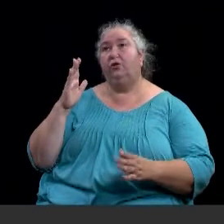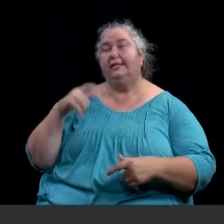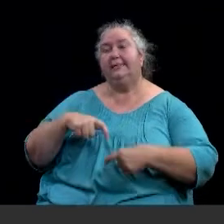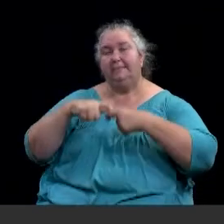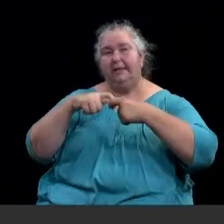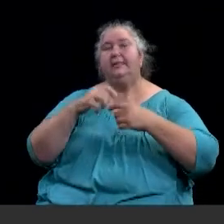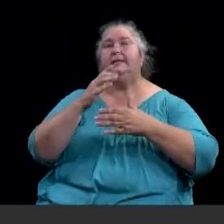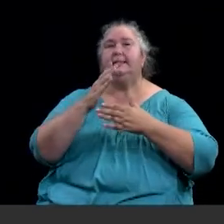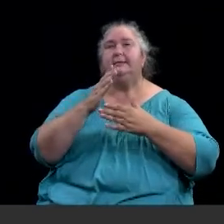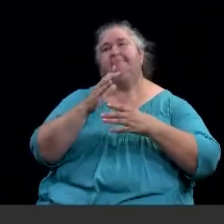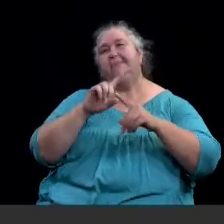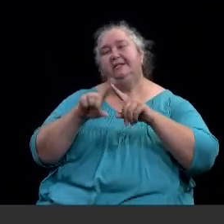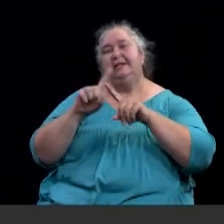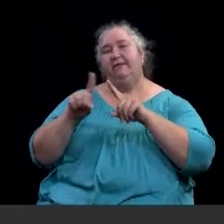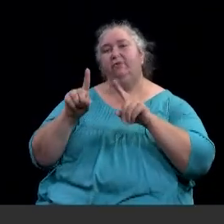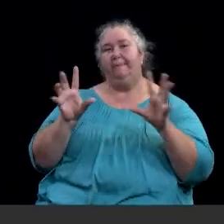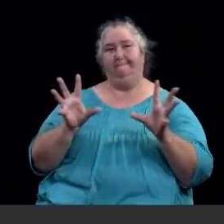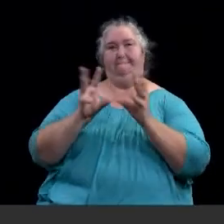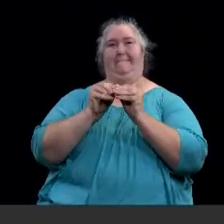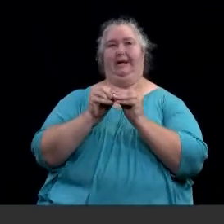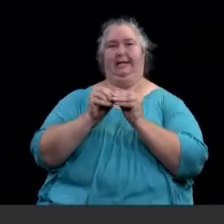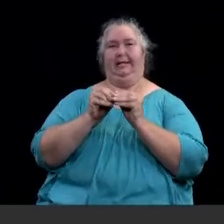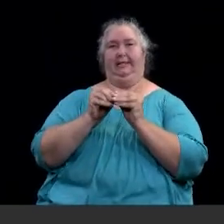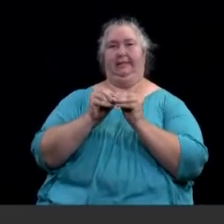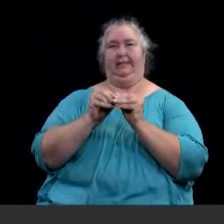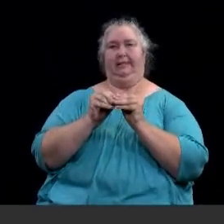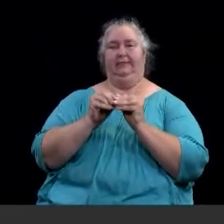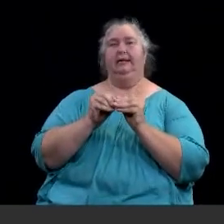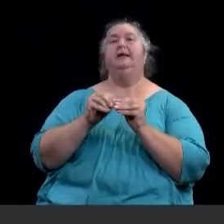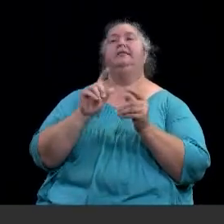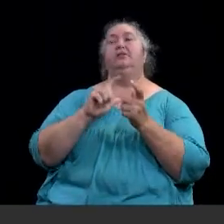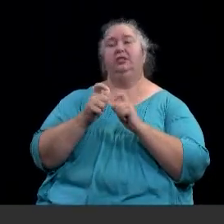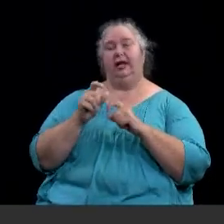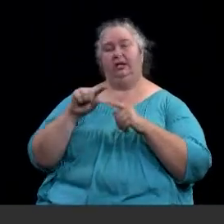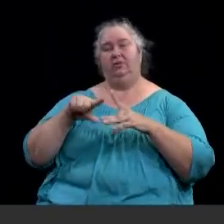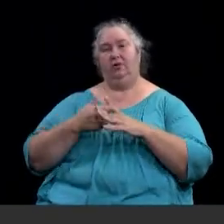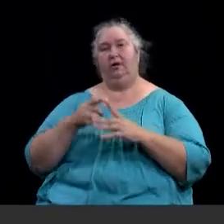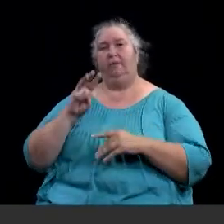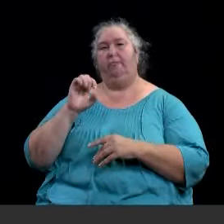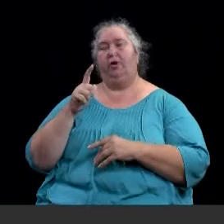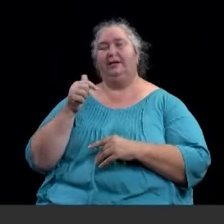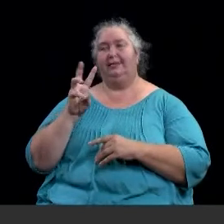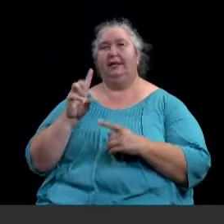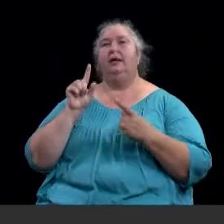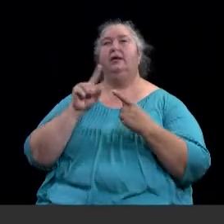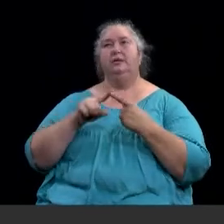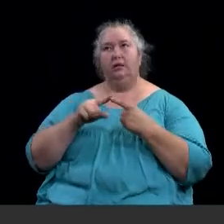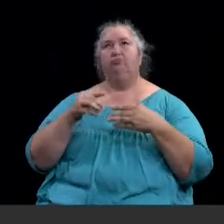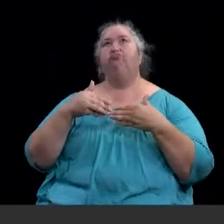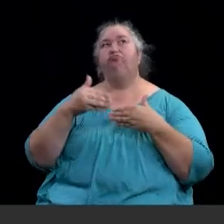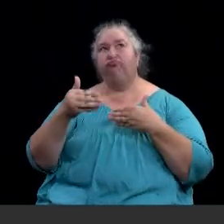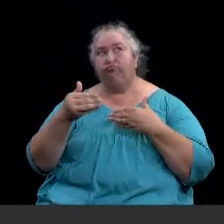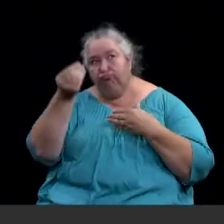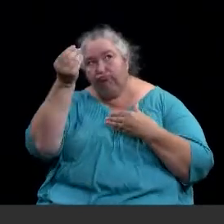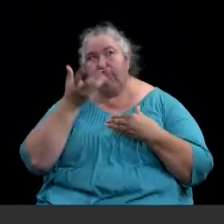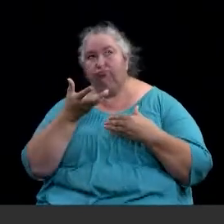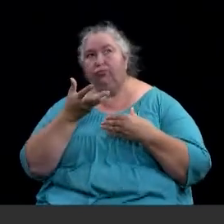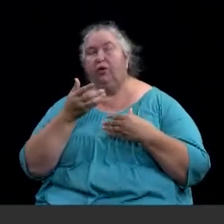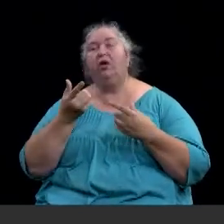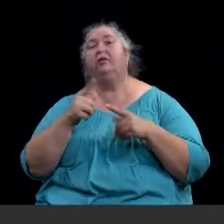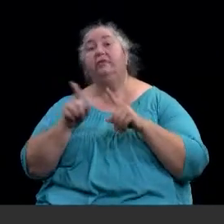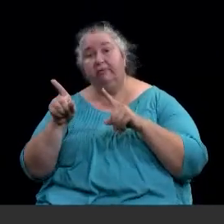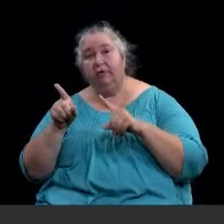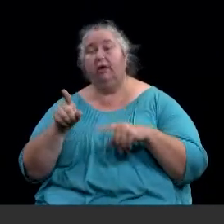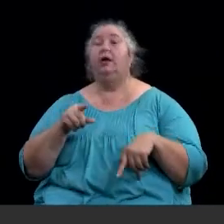was effective March 16, 2020 until further notice or until the state of disaster declaration expires. In accordance with physical distancing guidelines